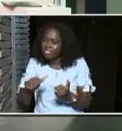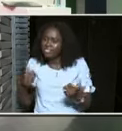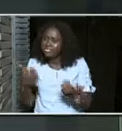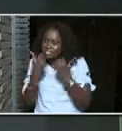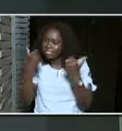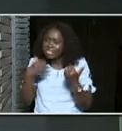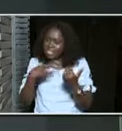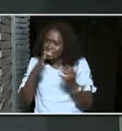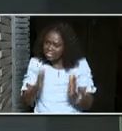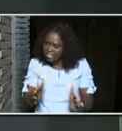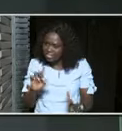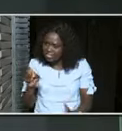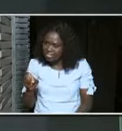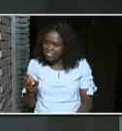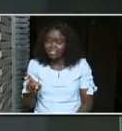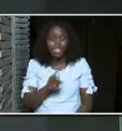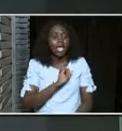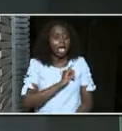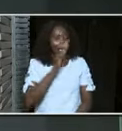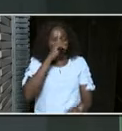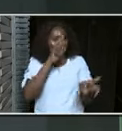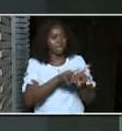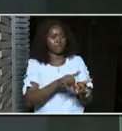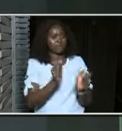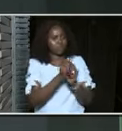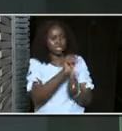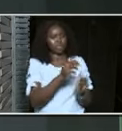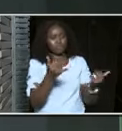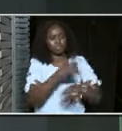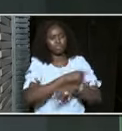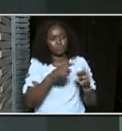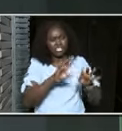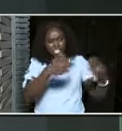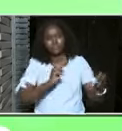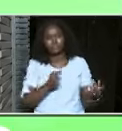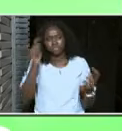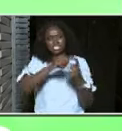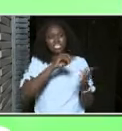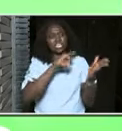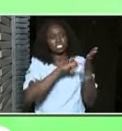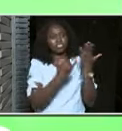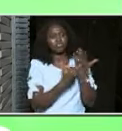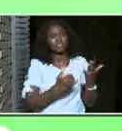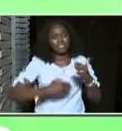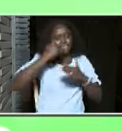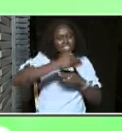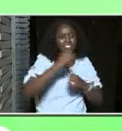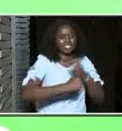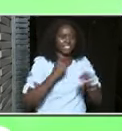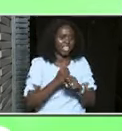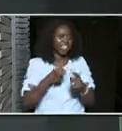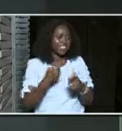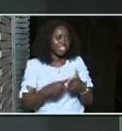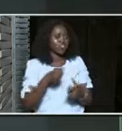them today. But give us till January next year, you will see what we can call the